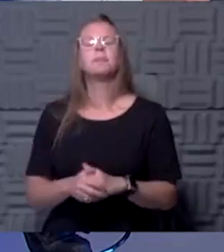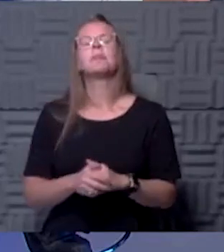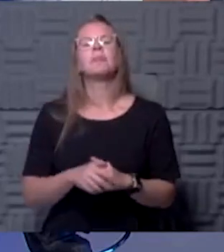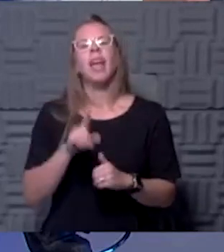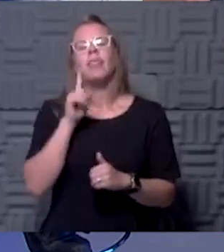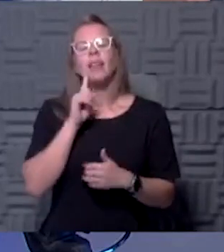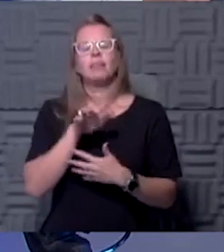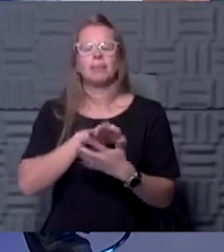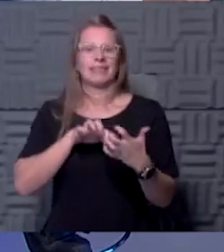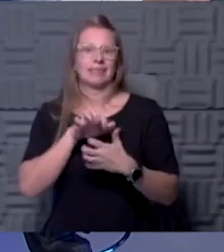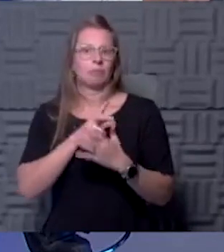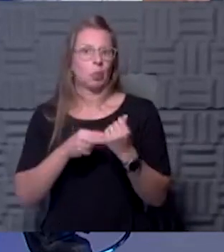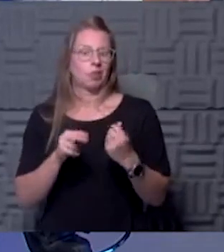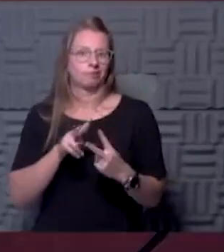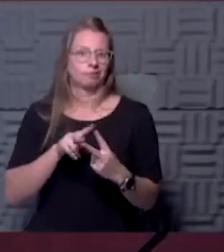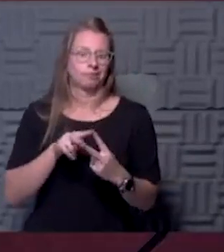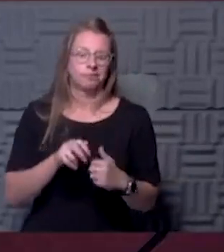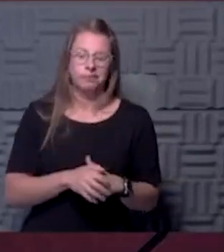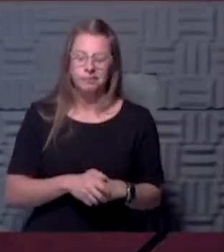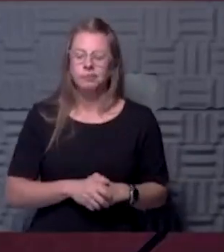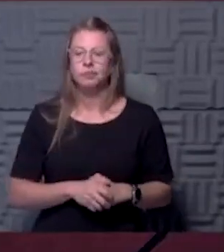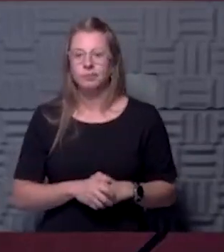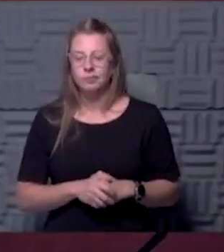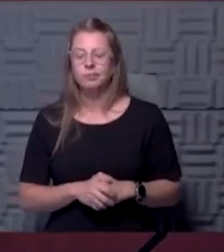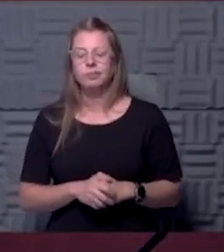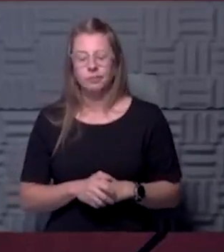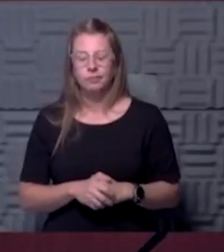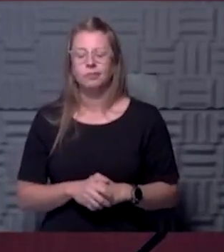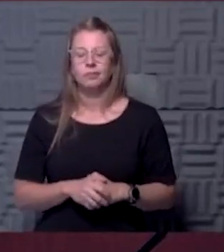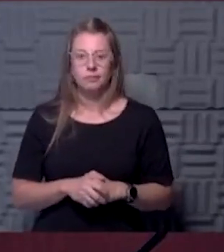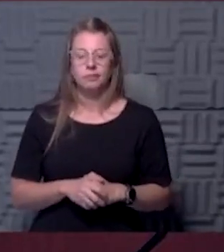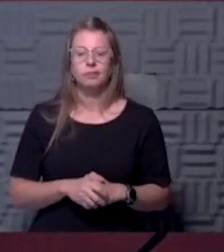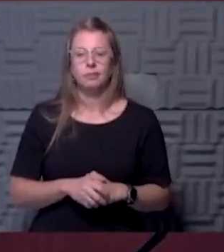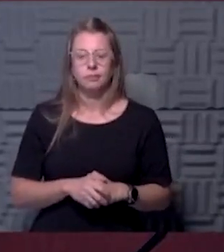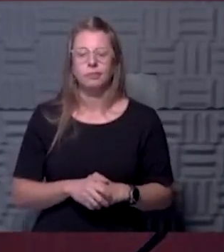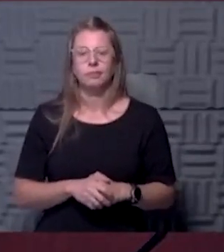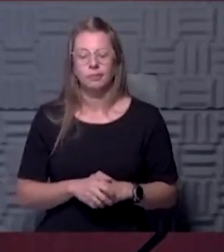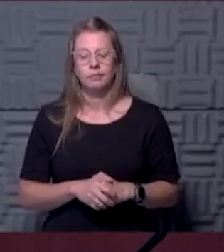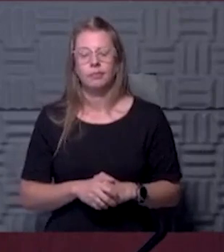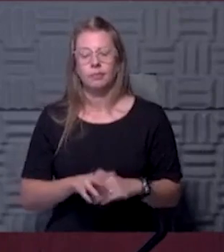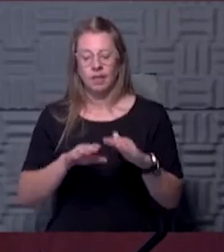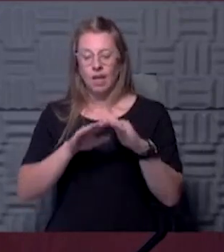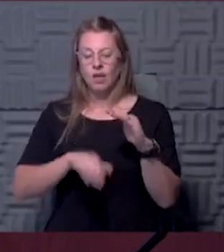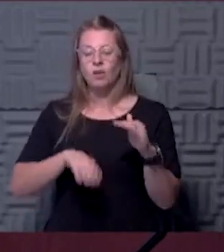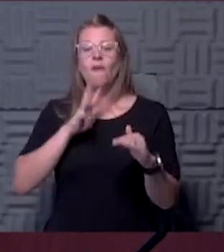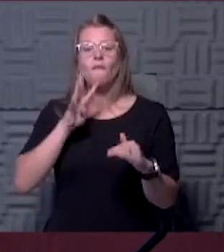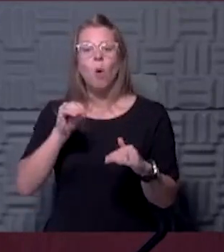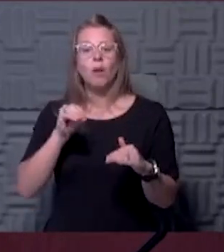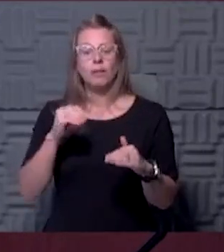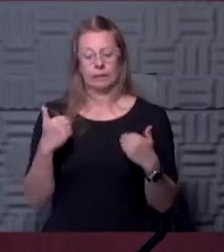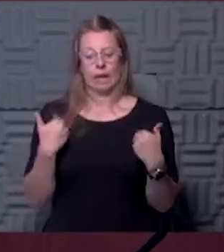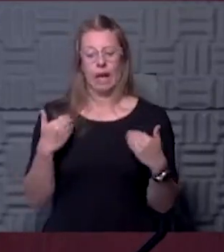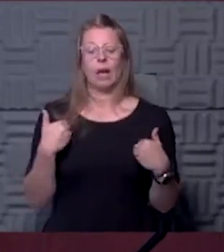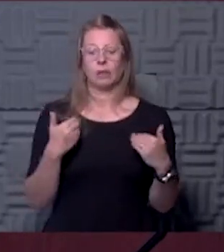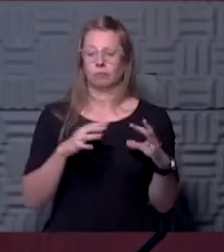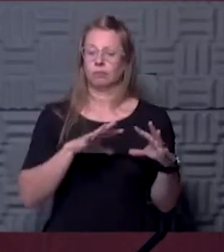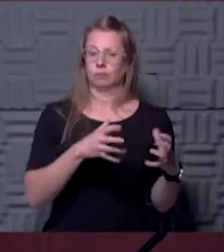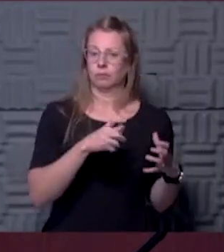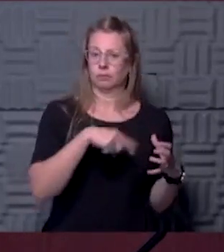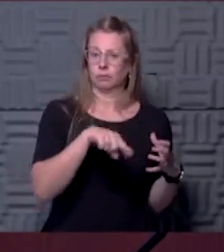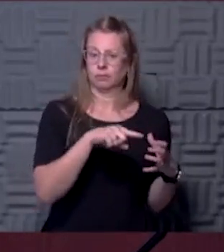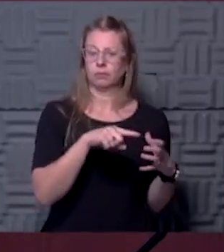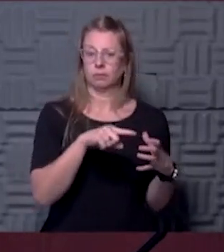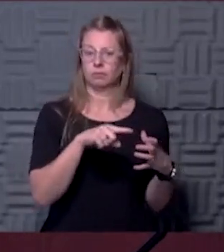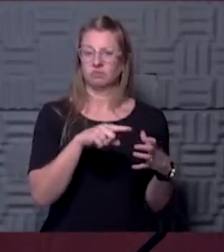mix. There definitely have been in the under 40, the younger crowd, there have been patients that have